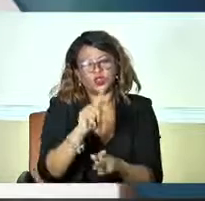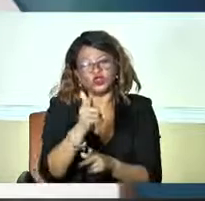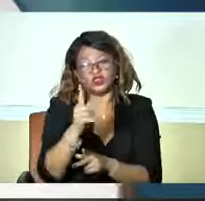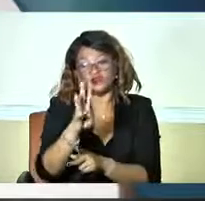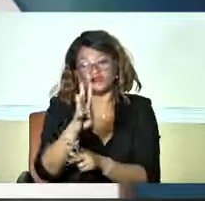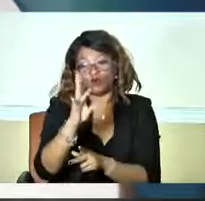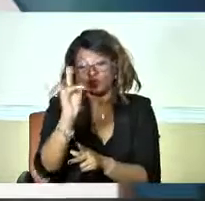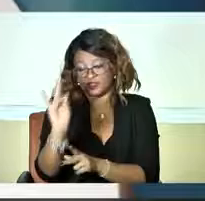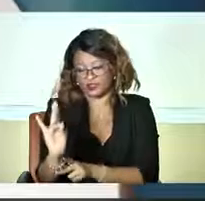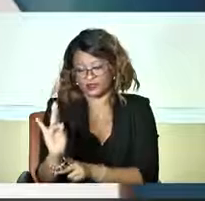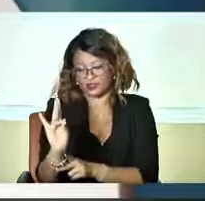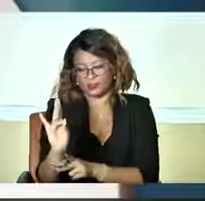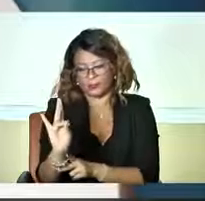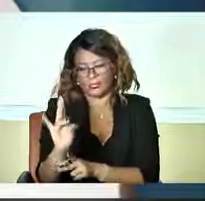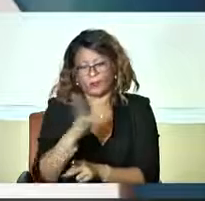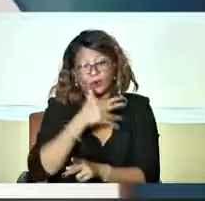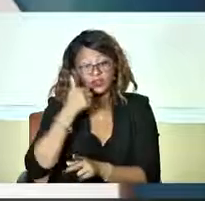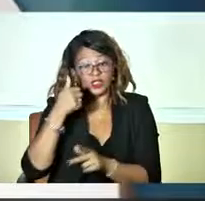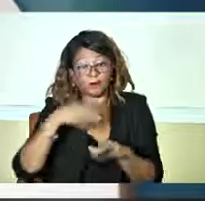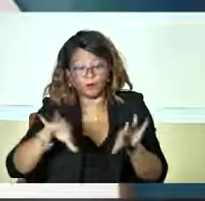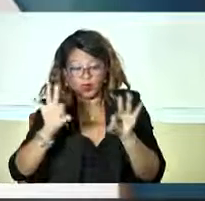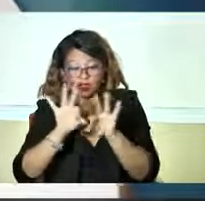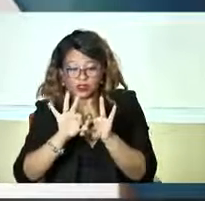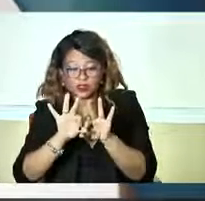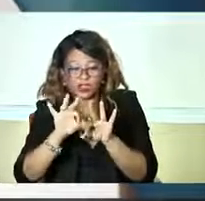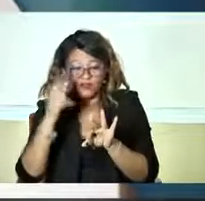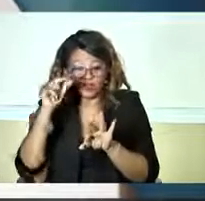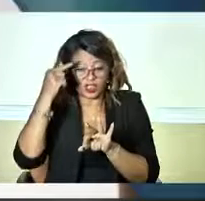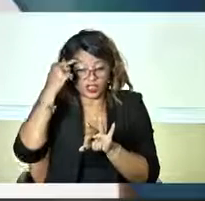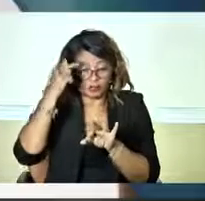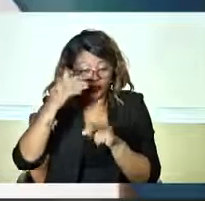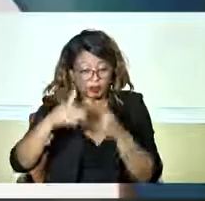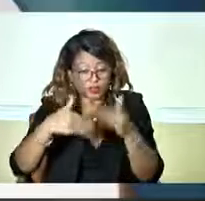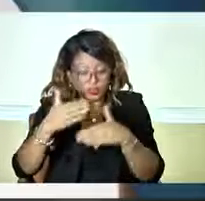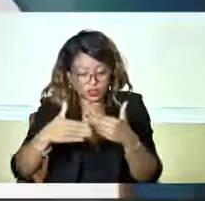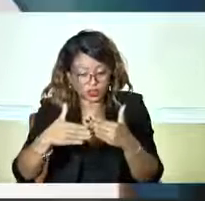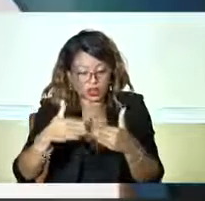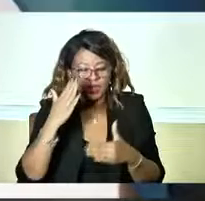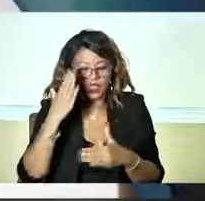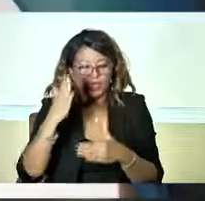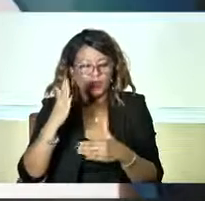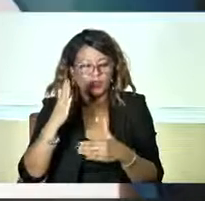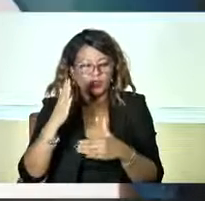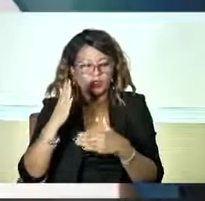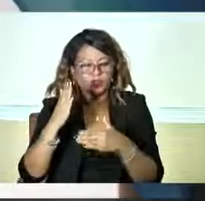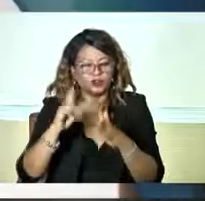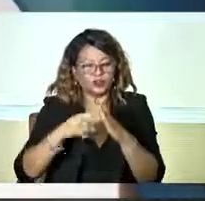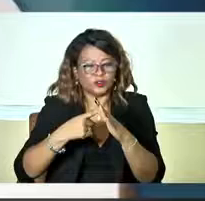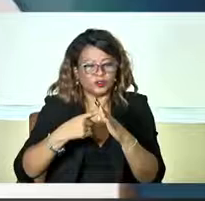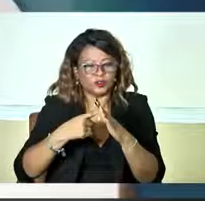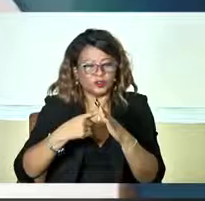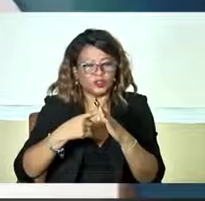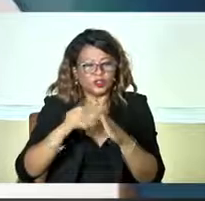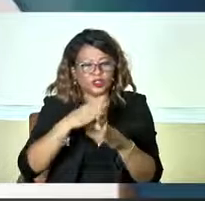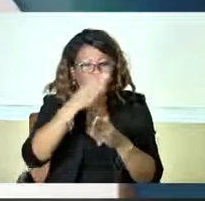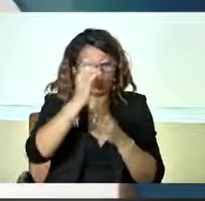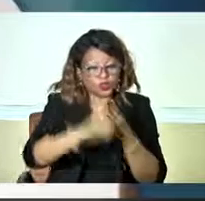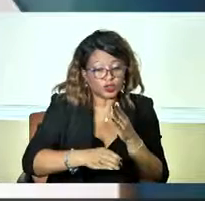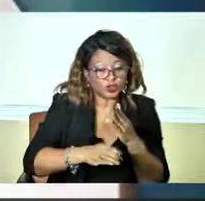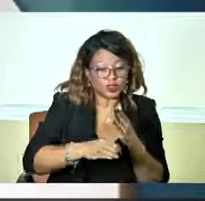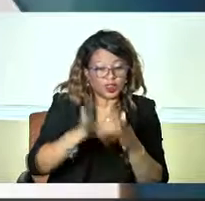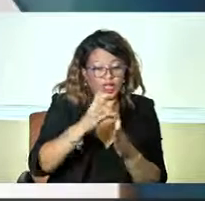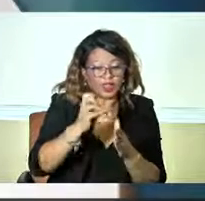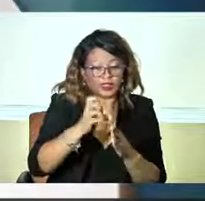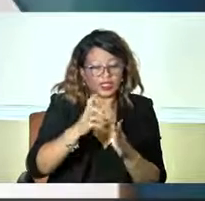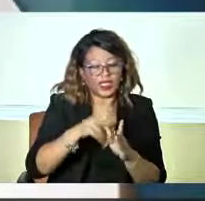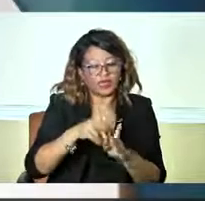24/7. And most importantly, for government procedures, it will generate cabinet conclusions and